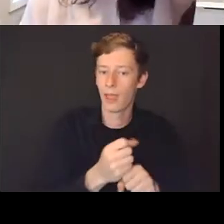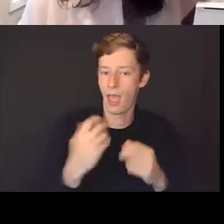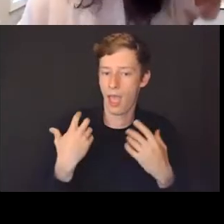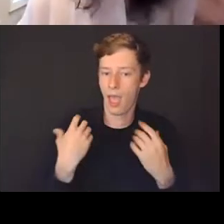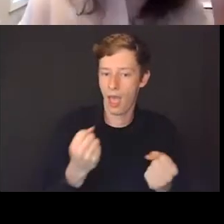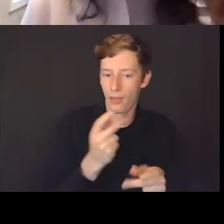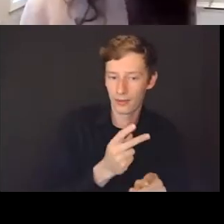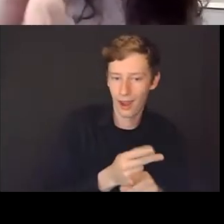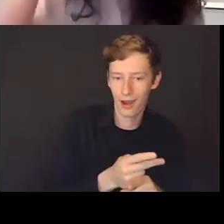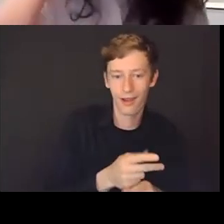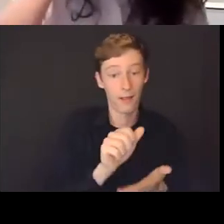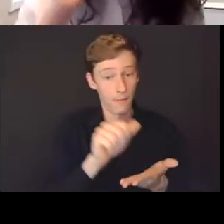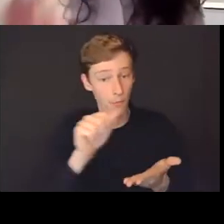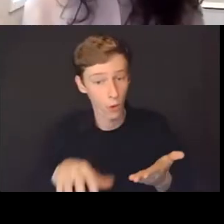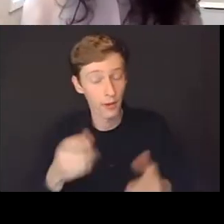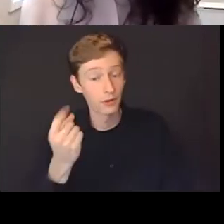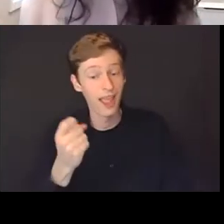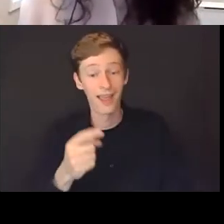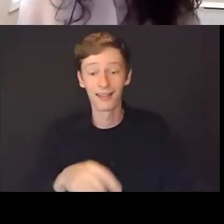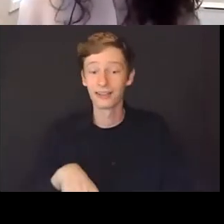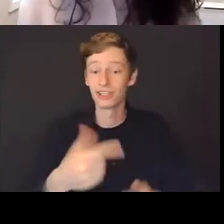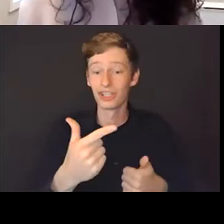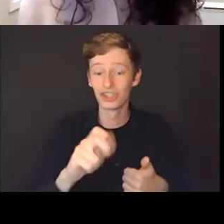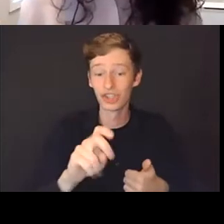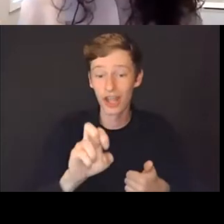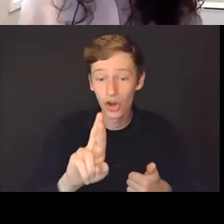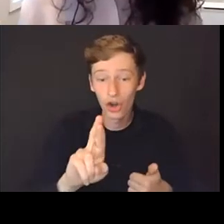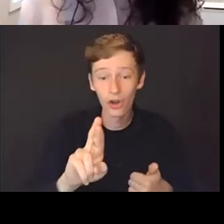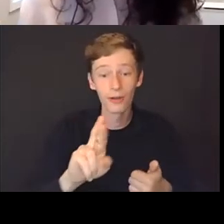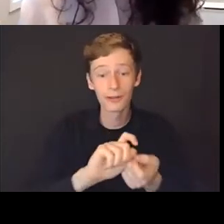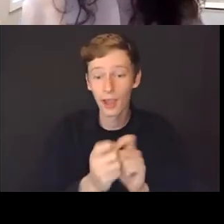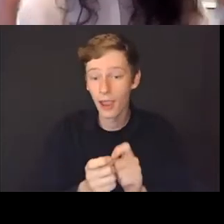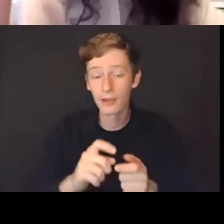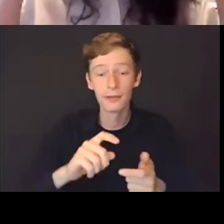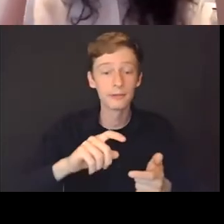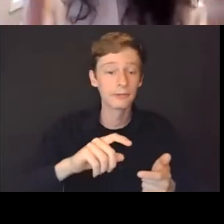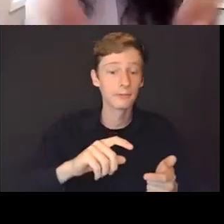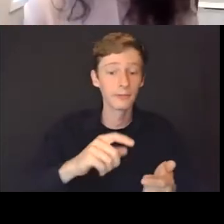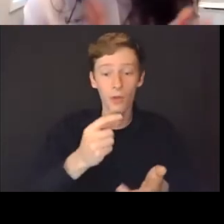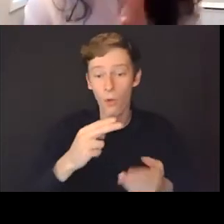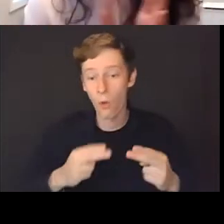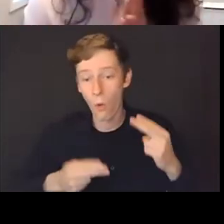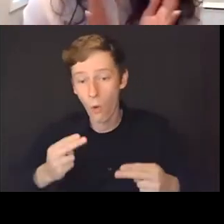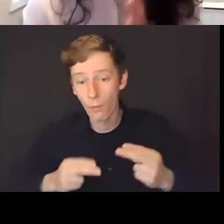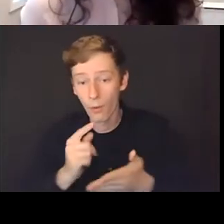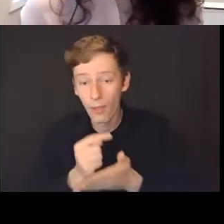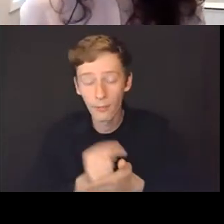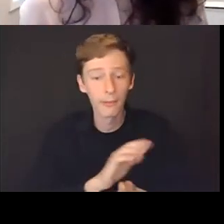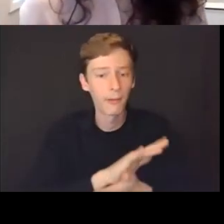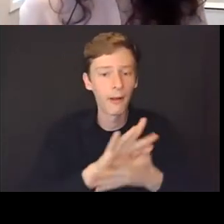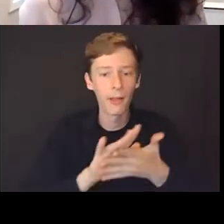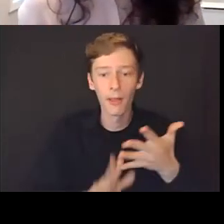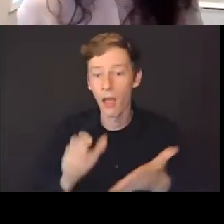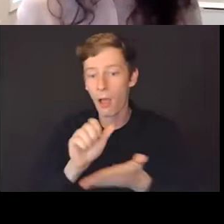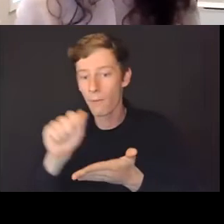care, gender affirming care is health care. Abortion is gender affirming care. And so this can have